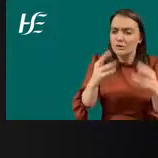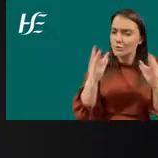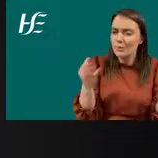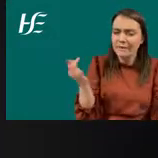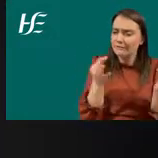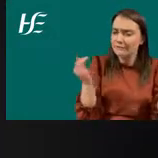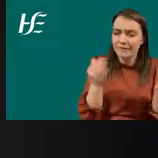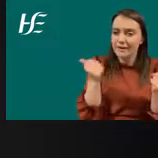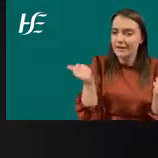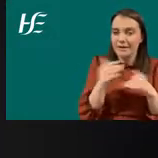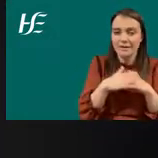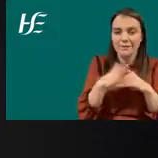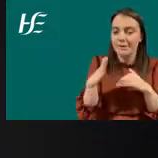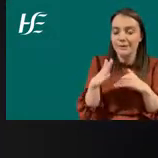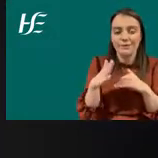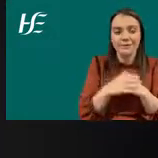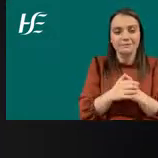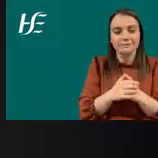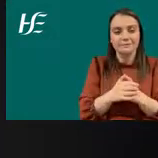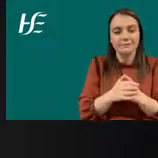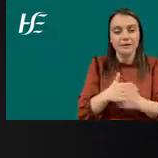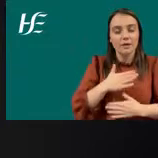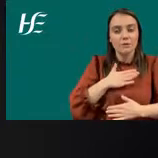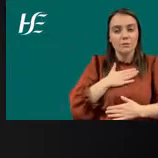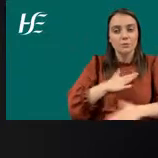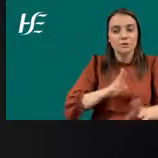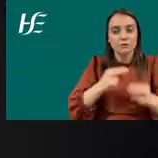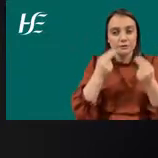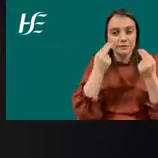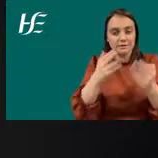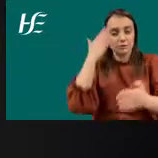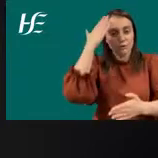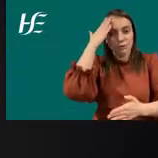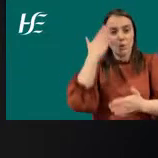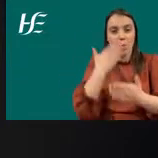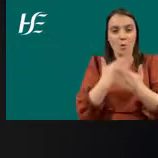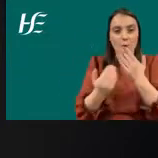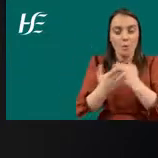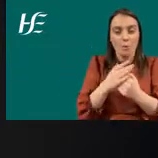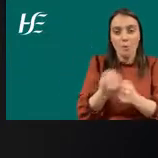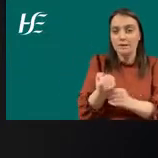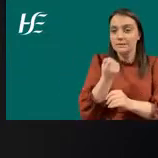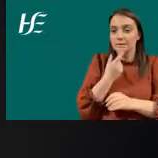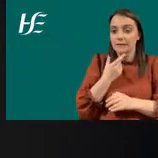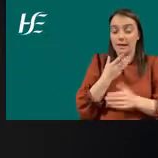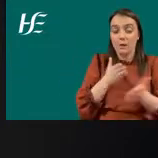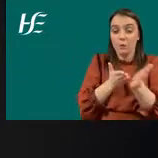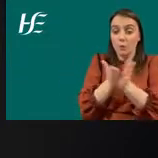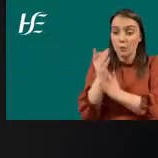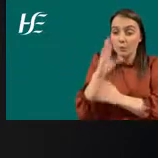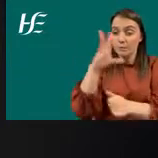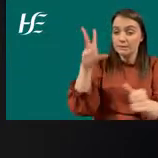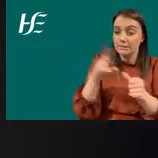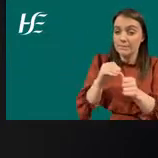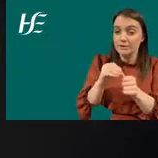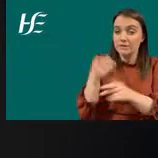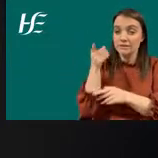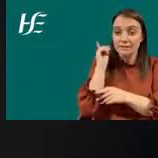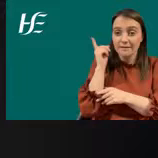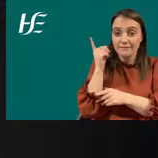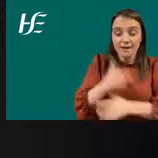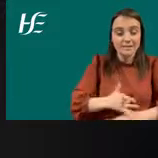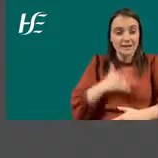anymore. And it's to know what to take with specialist advice and live your best